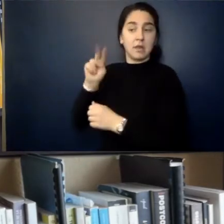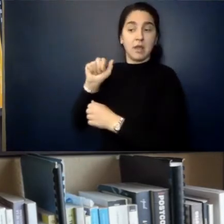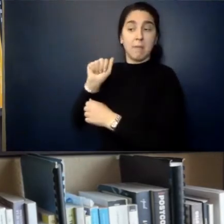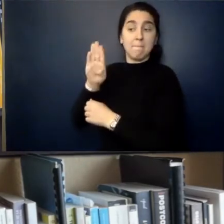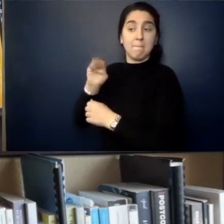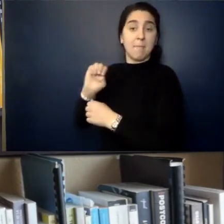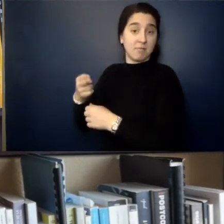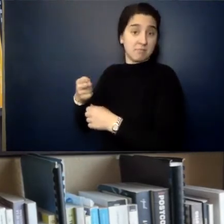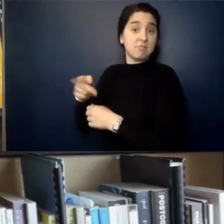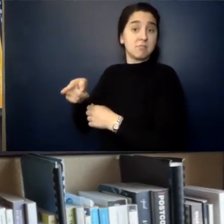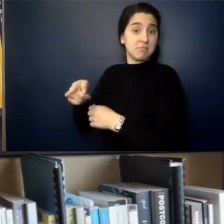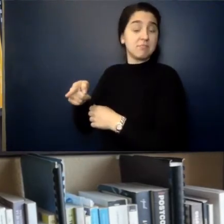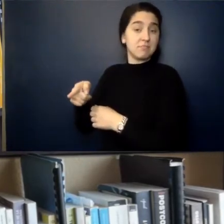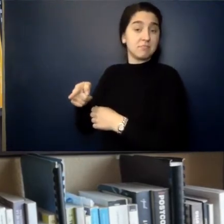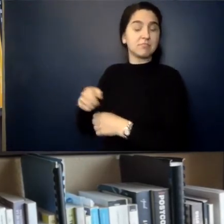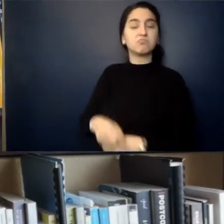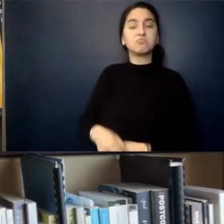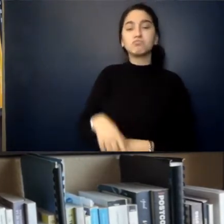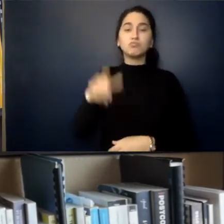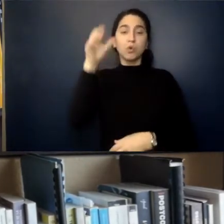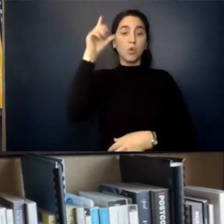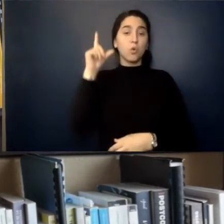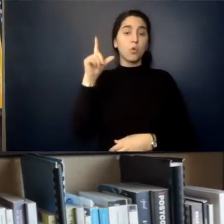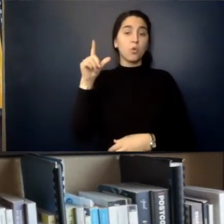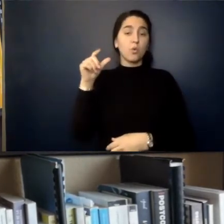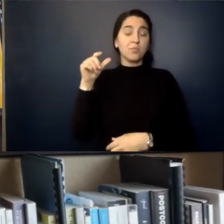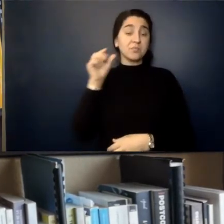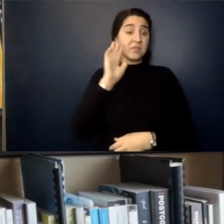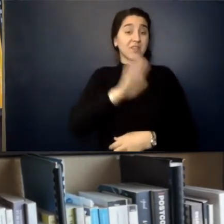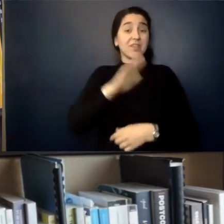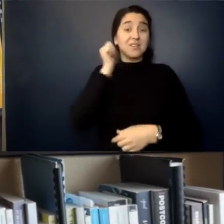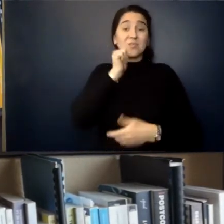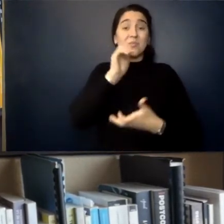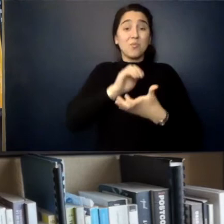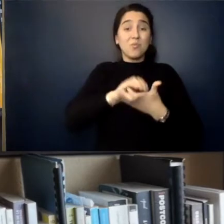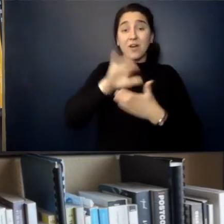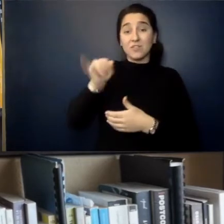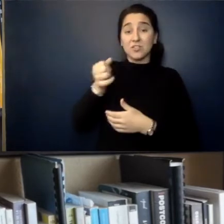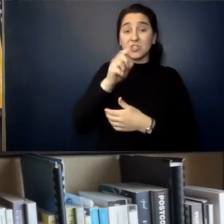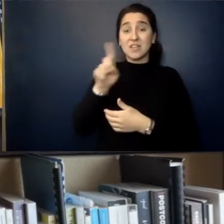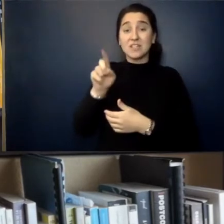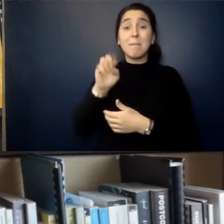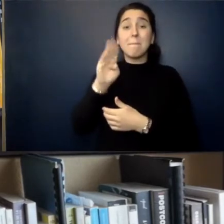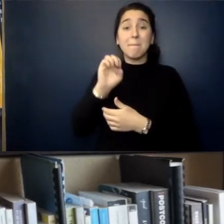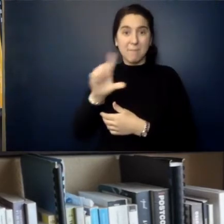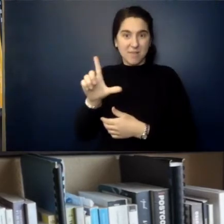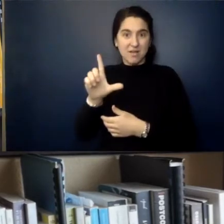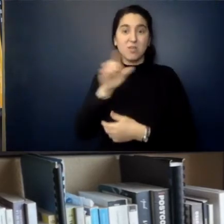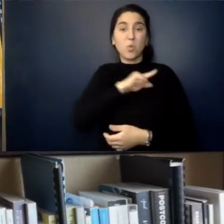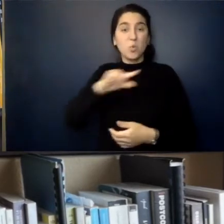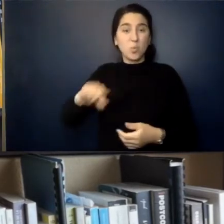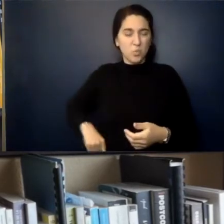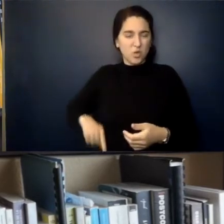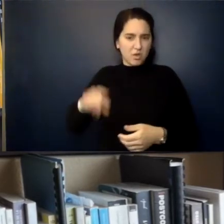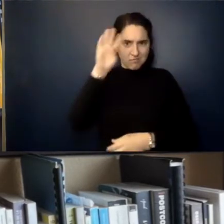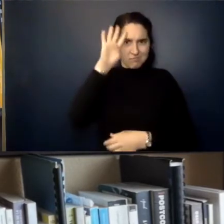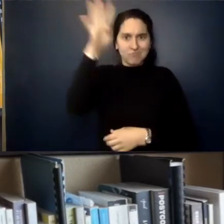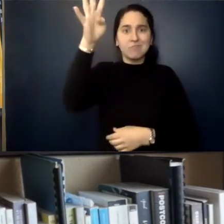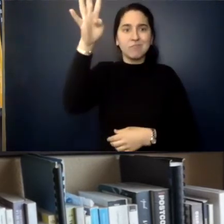told him, you are the king. You can do anything that you